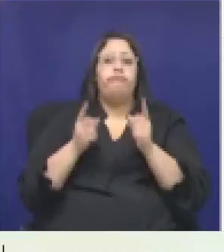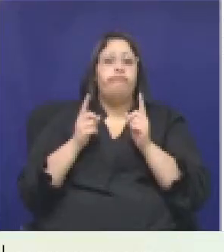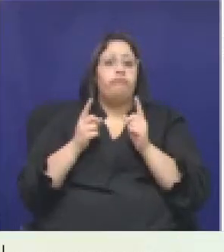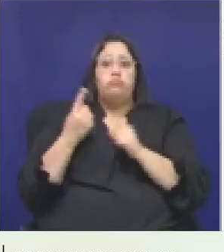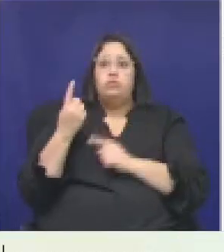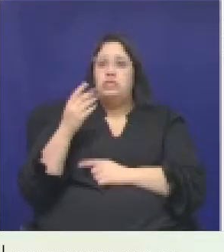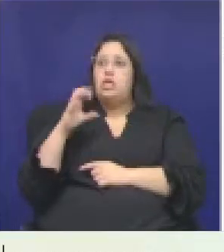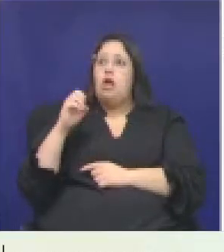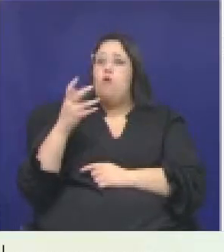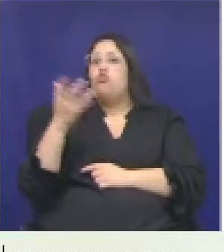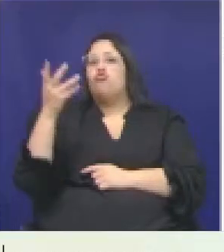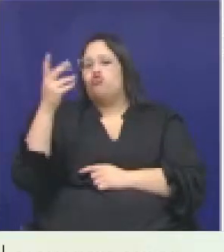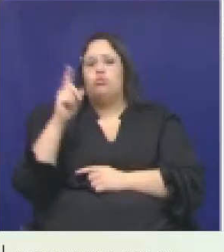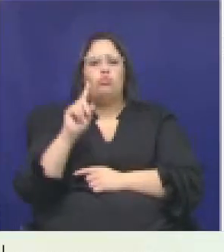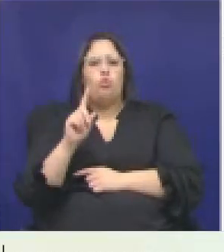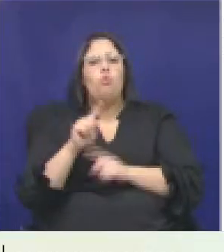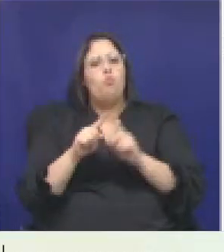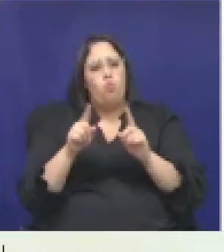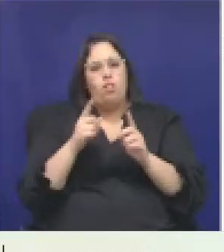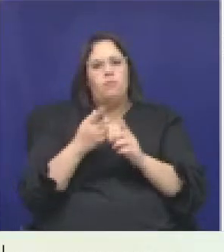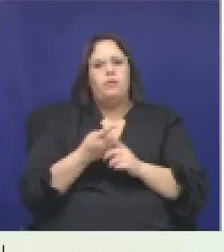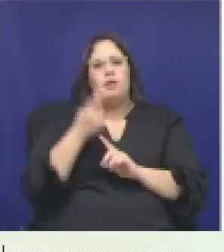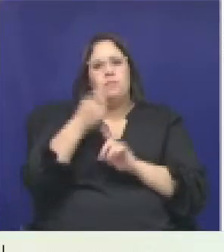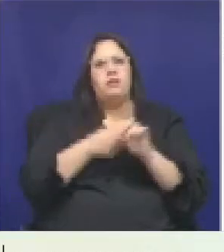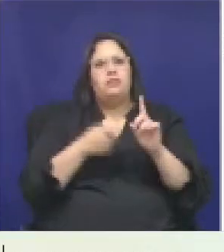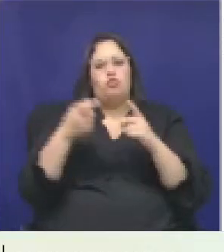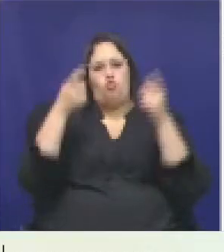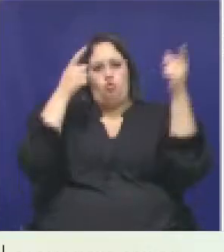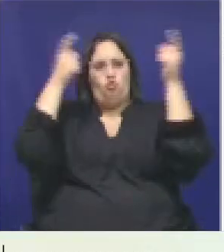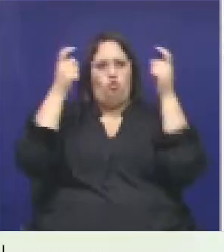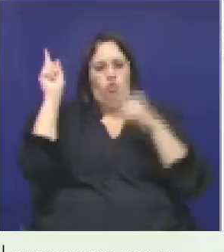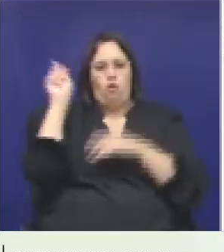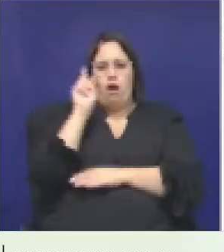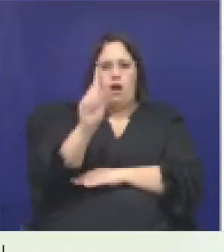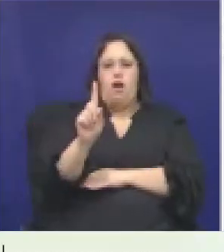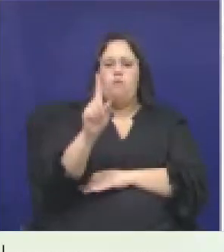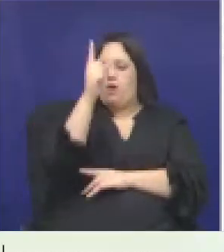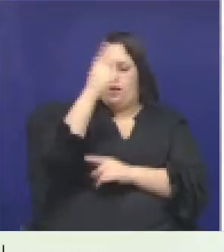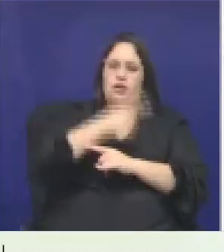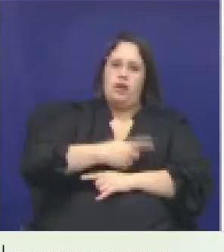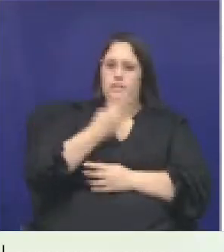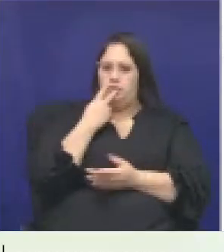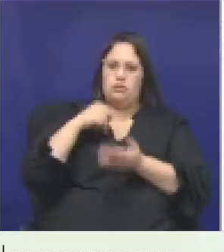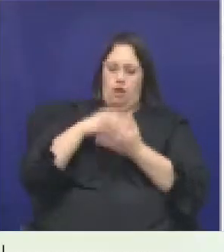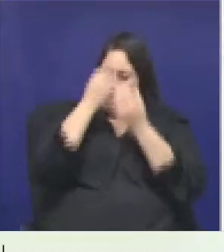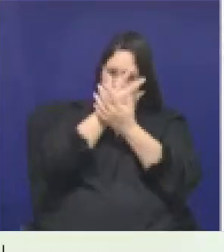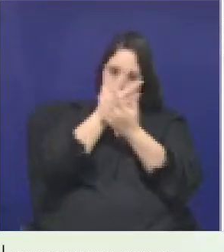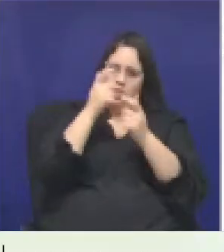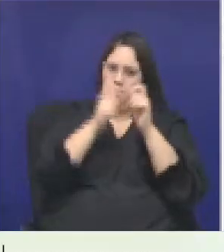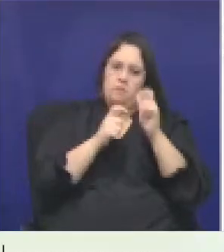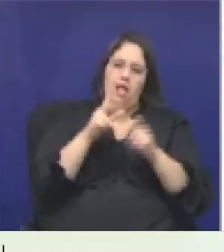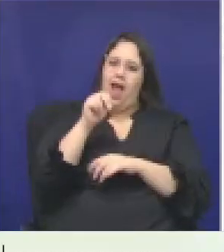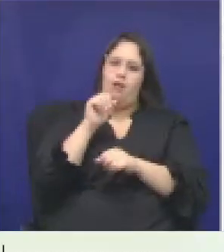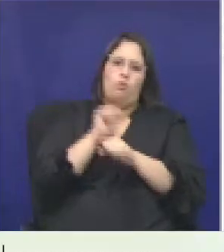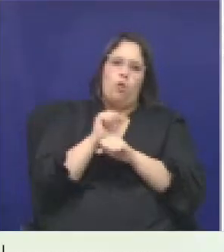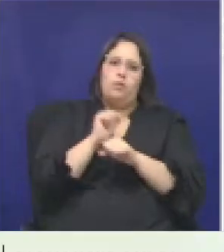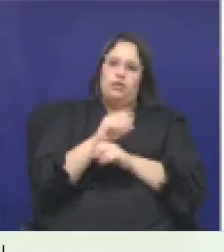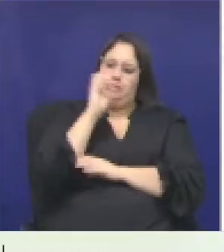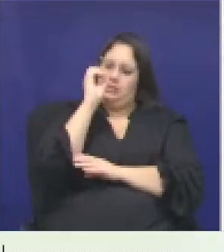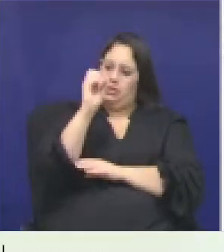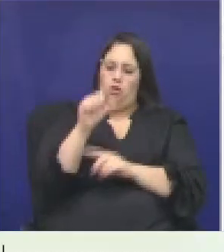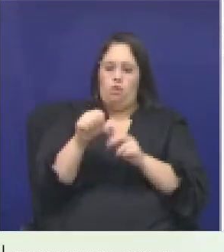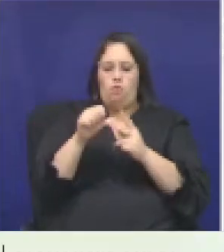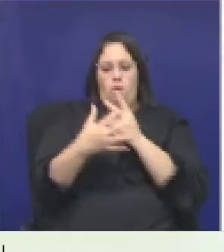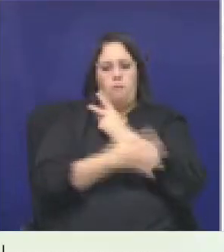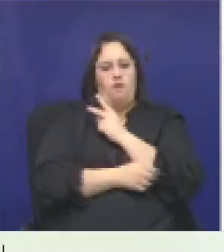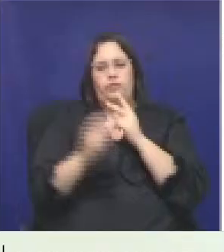or whatever. It is going to be a dictator who's going to arrive here one day, stand up, tell the people unemployment is zero,